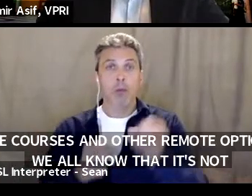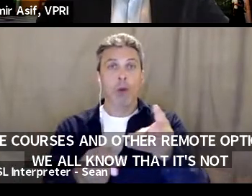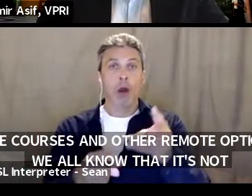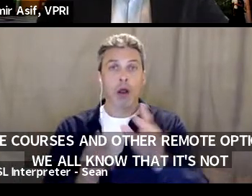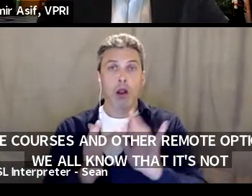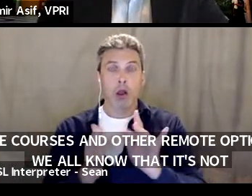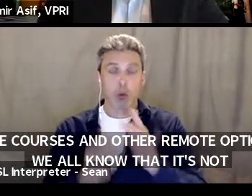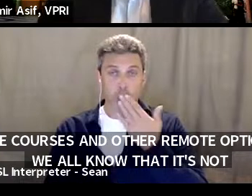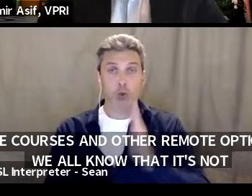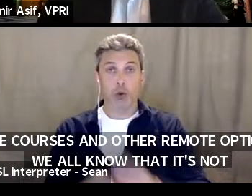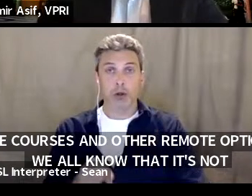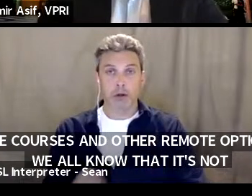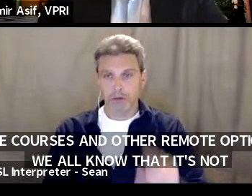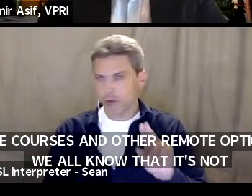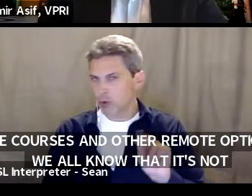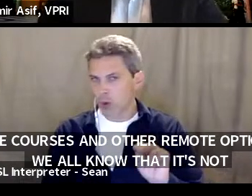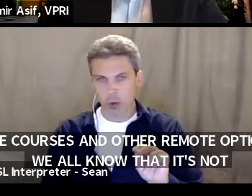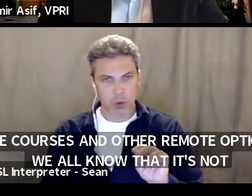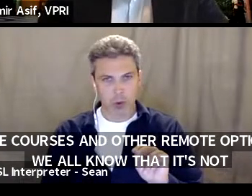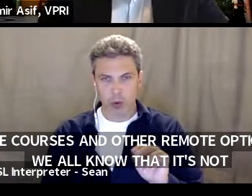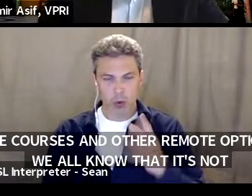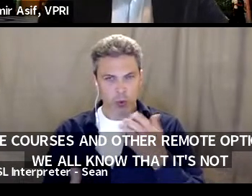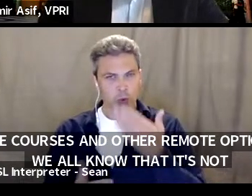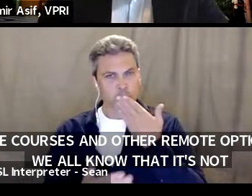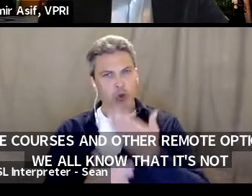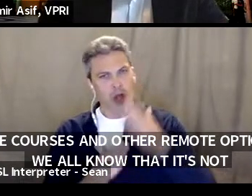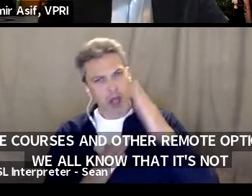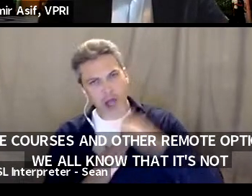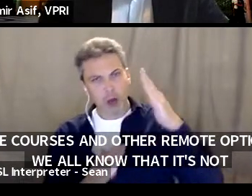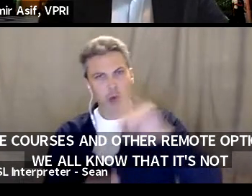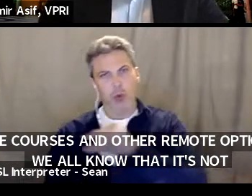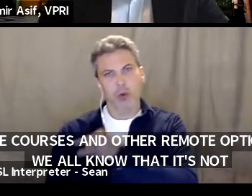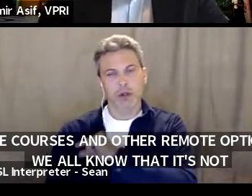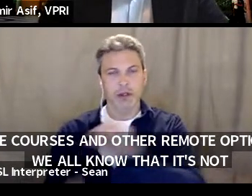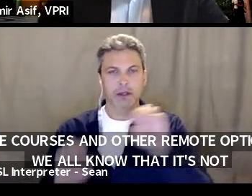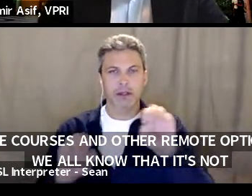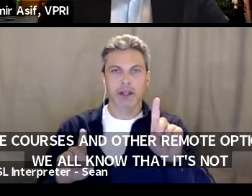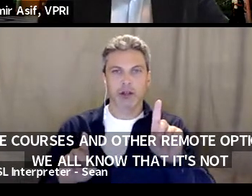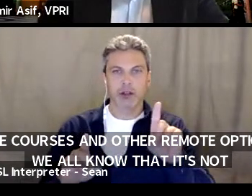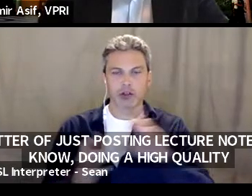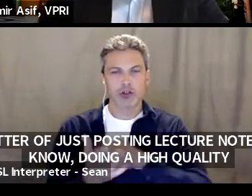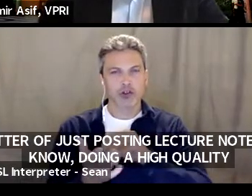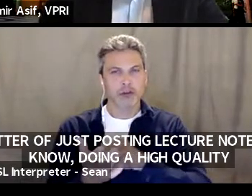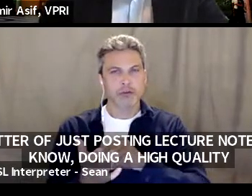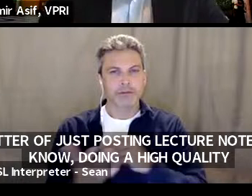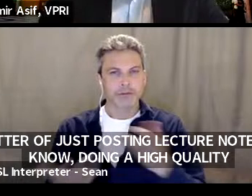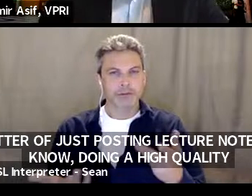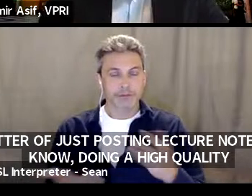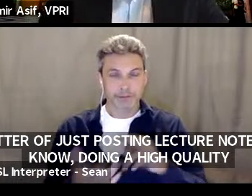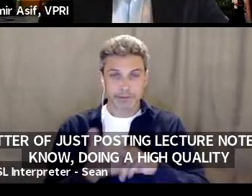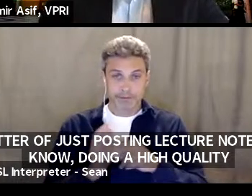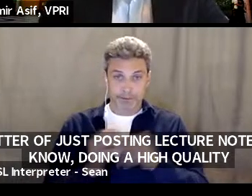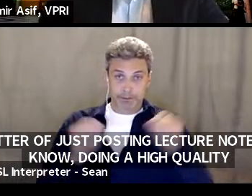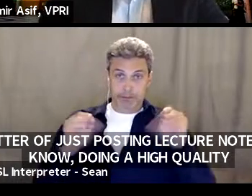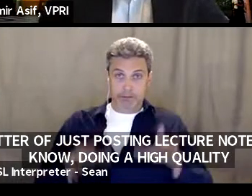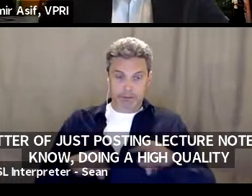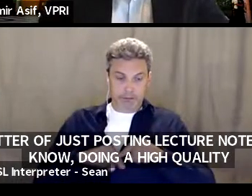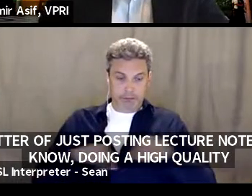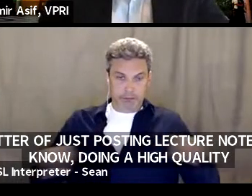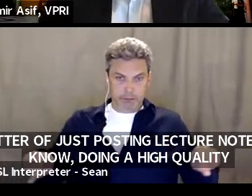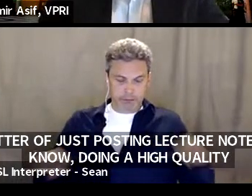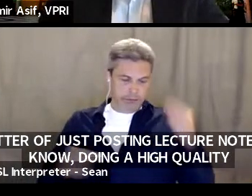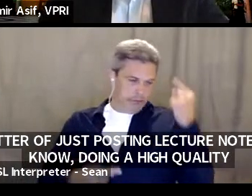online. You know, doing a high quality learning experience has meant that many faculty members have had to think about, how do you